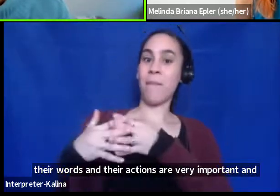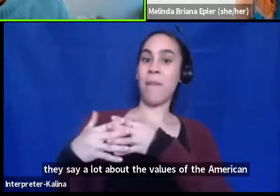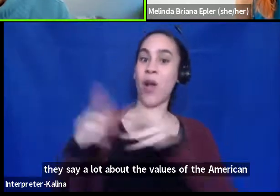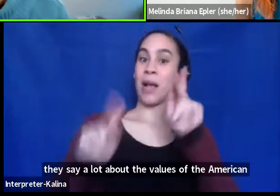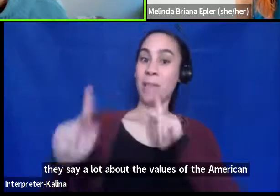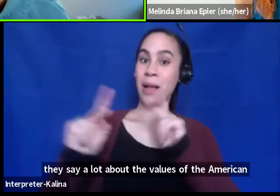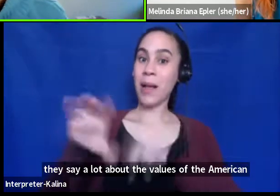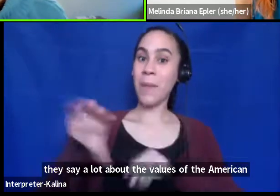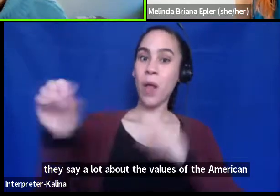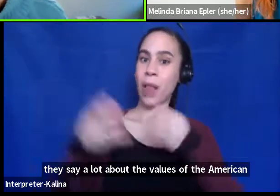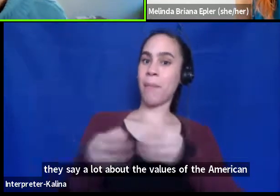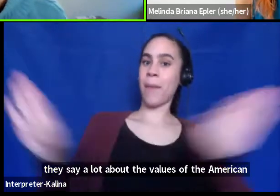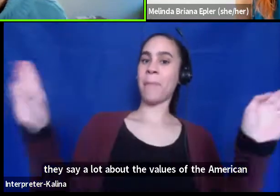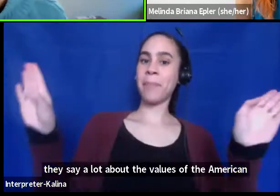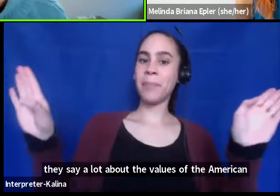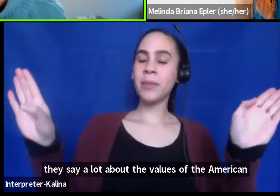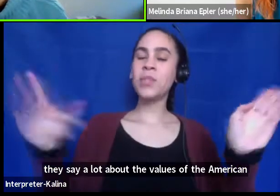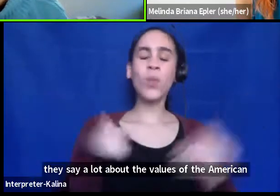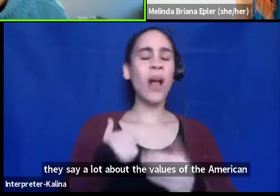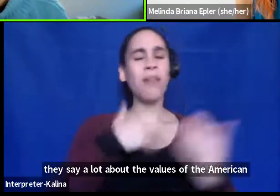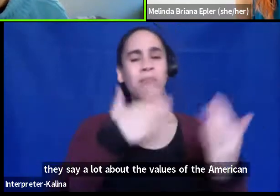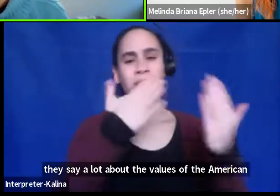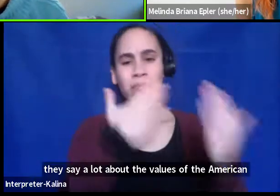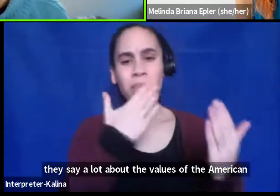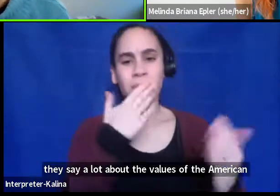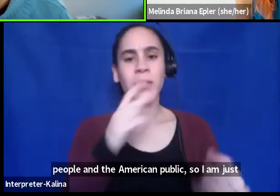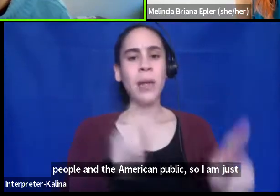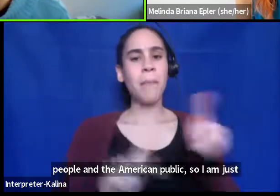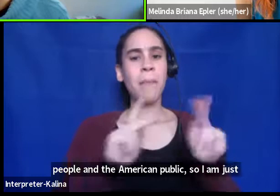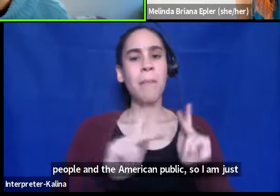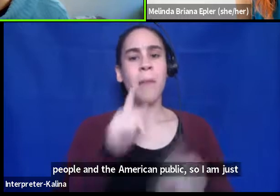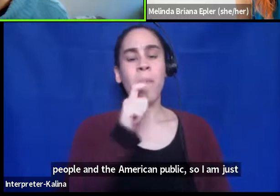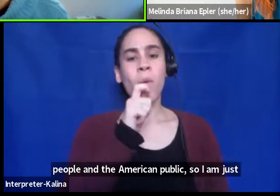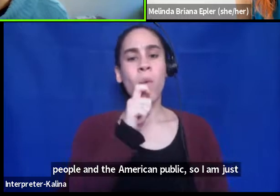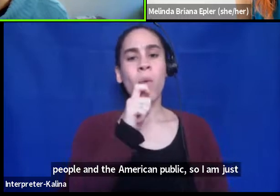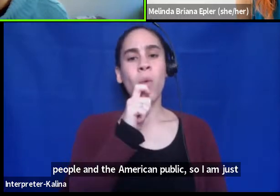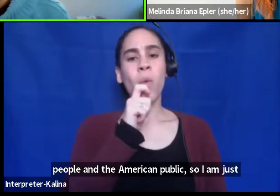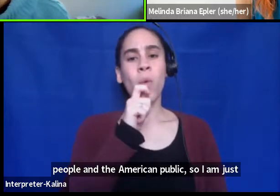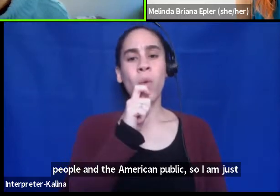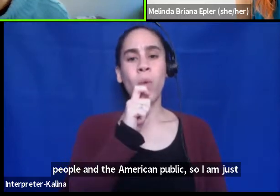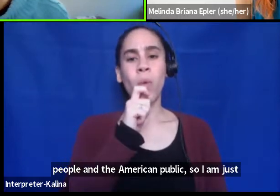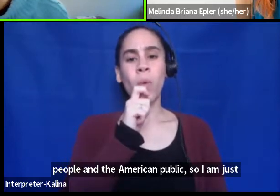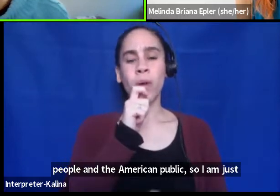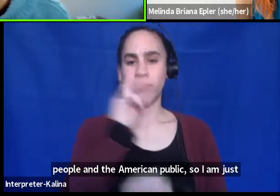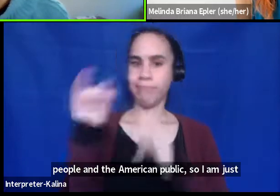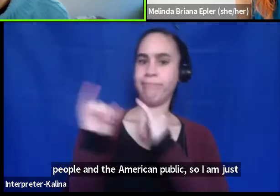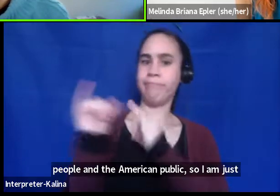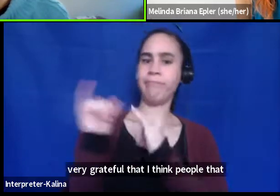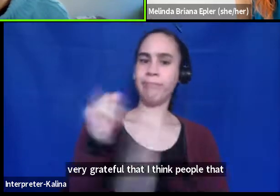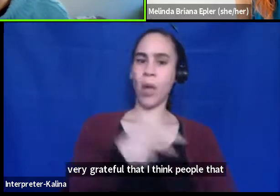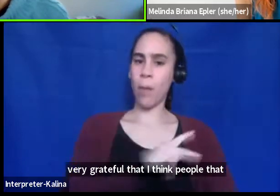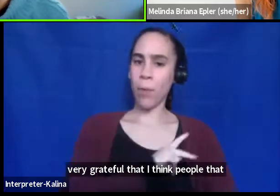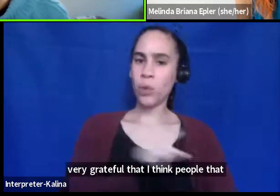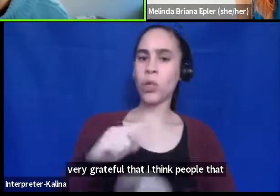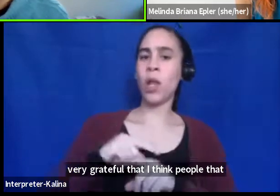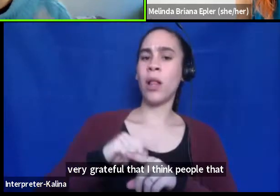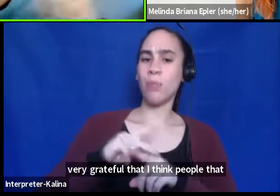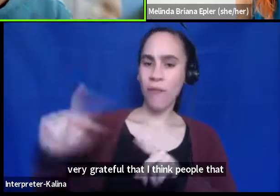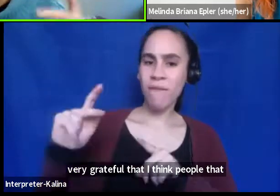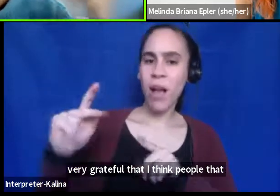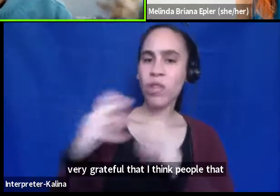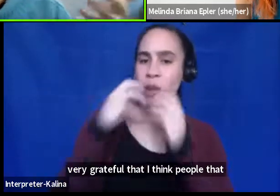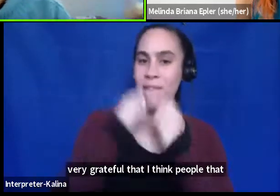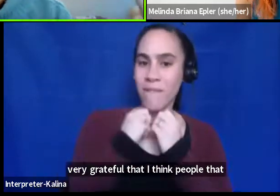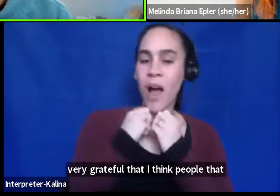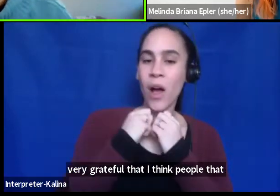very grateful that I think people that espouse my personal and professional values are in the White House today, or